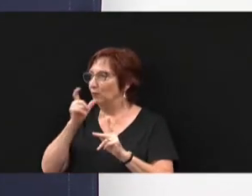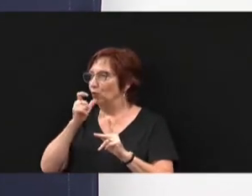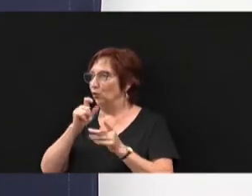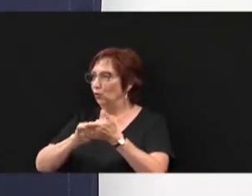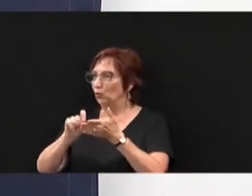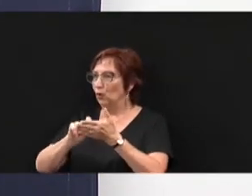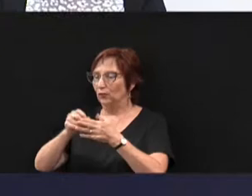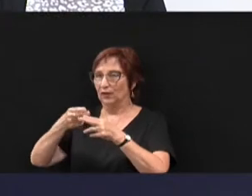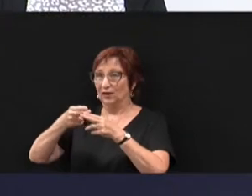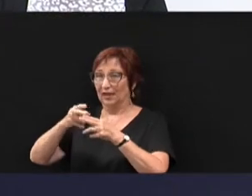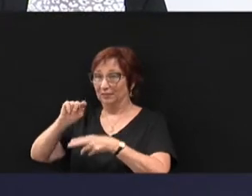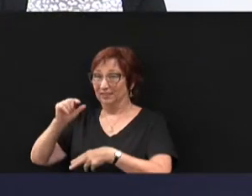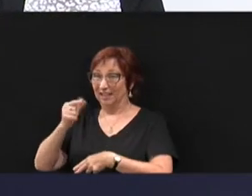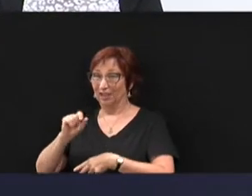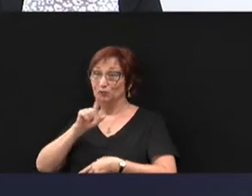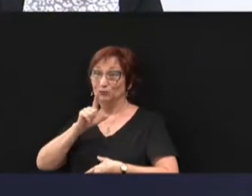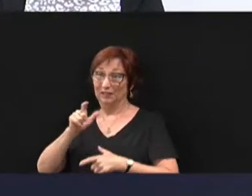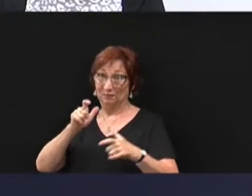right now.